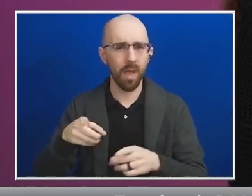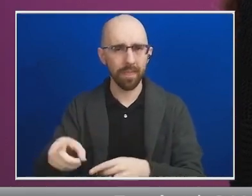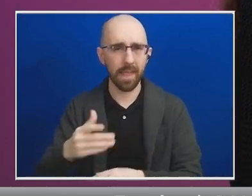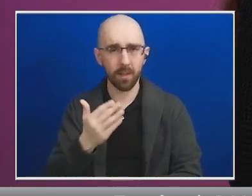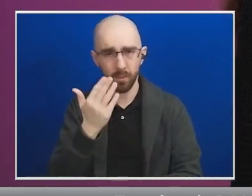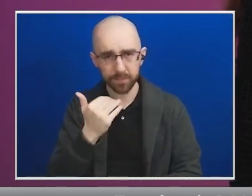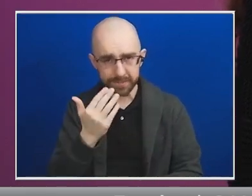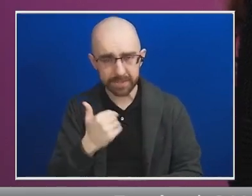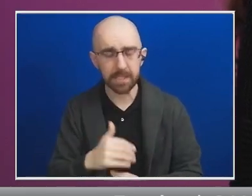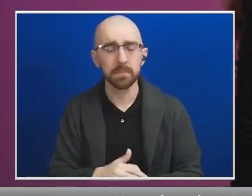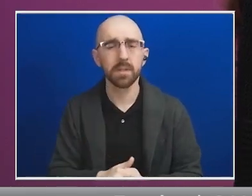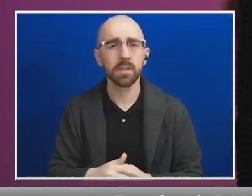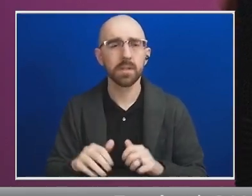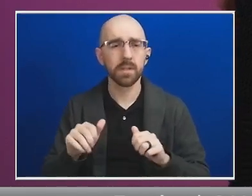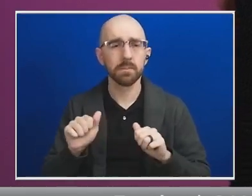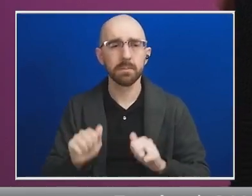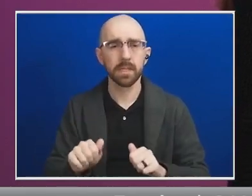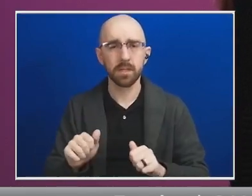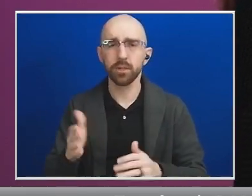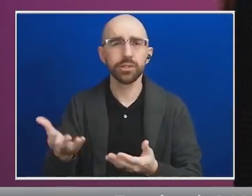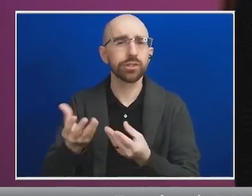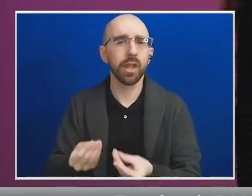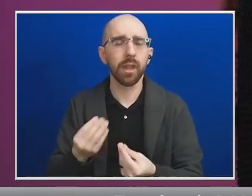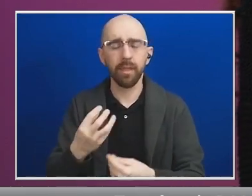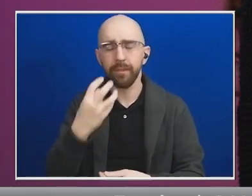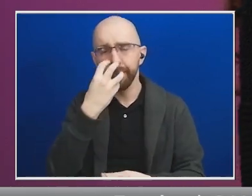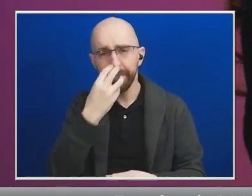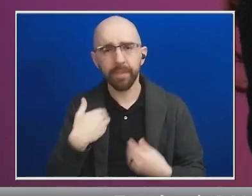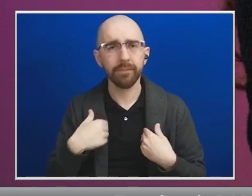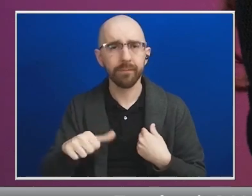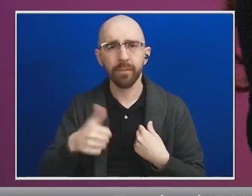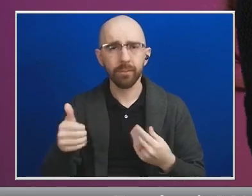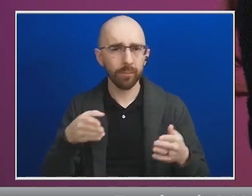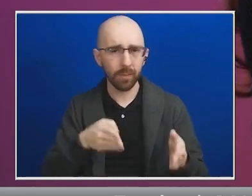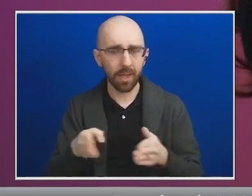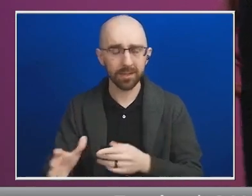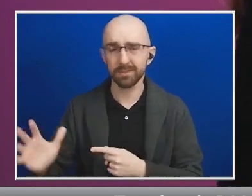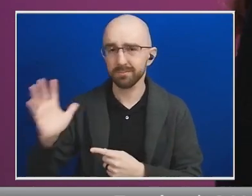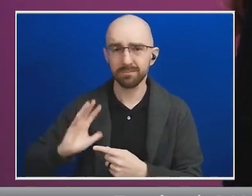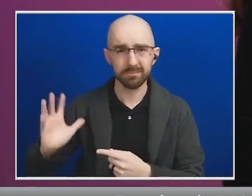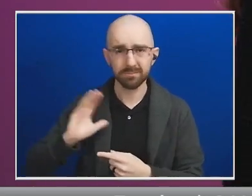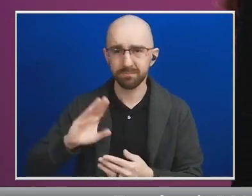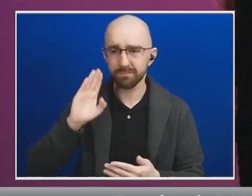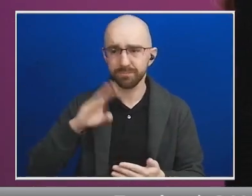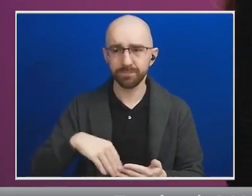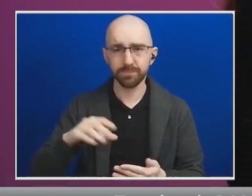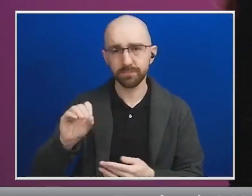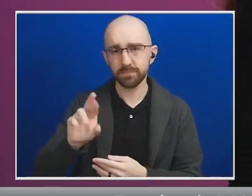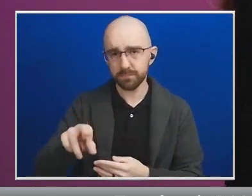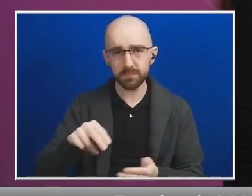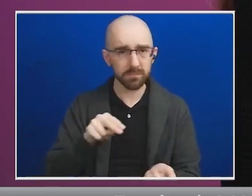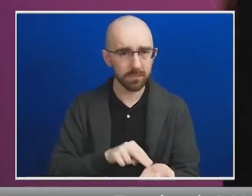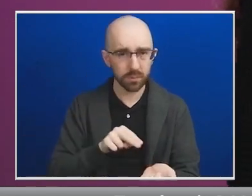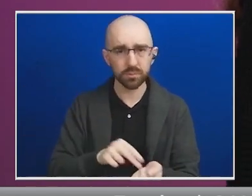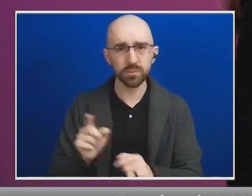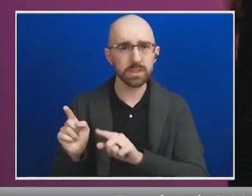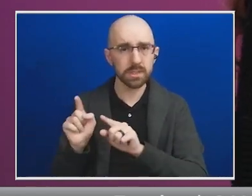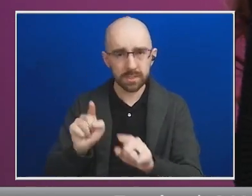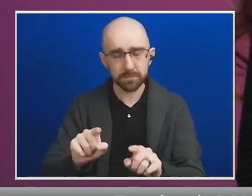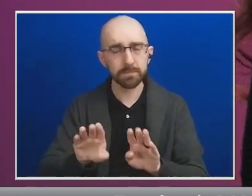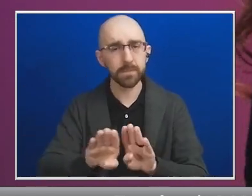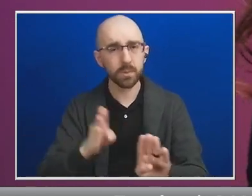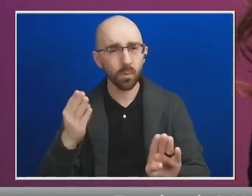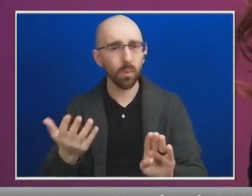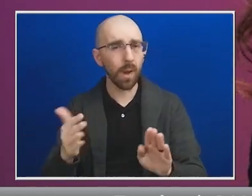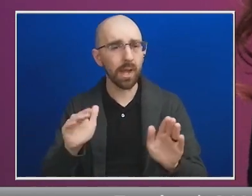gentle sedation, or they have other means. Back in the olden days, the OR nurse came to the door in the waiting room and peeled those